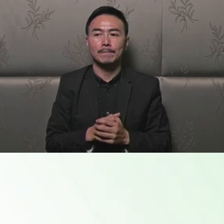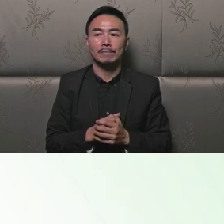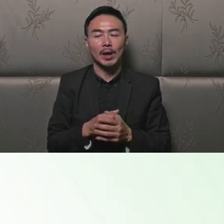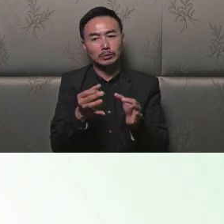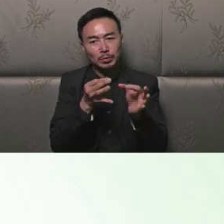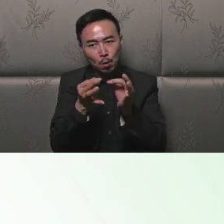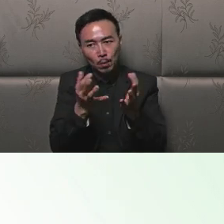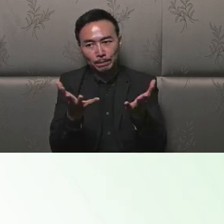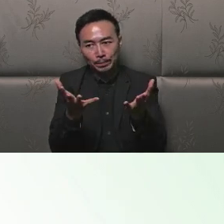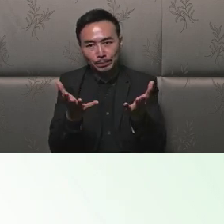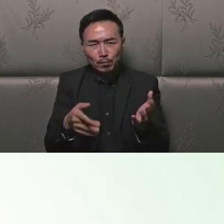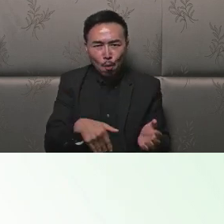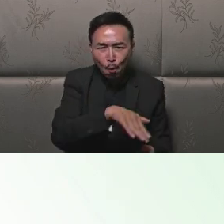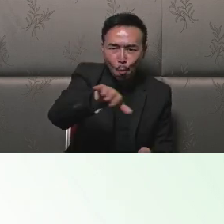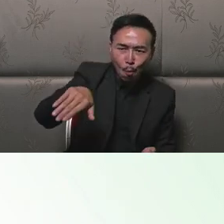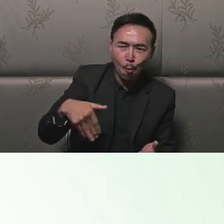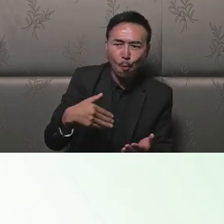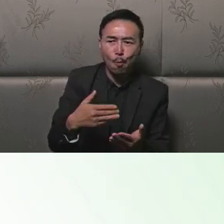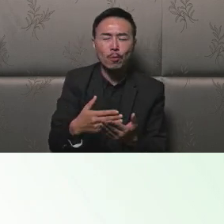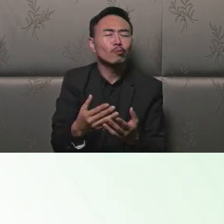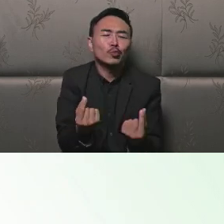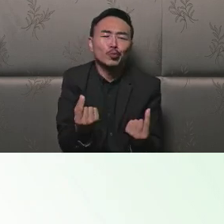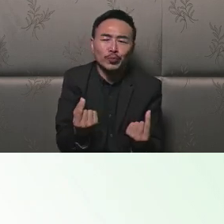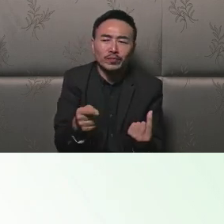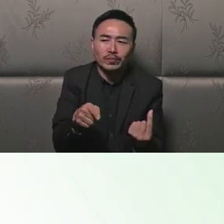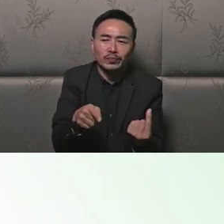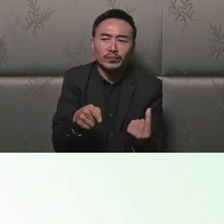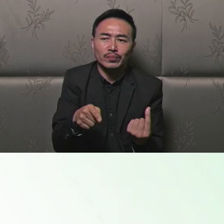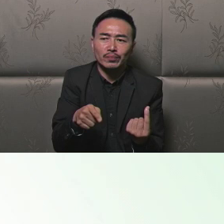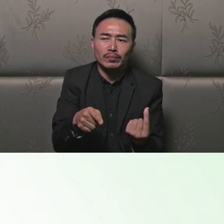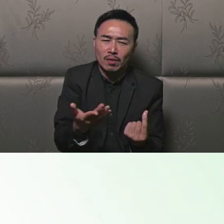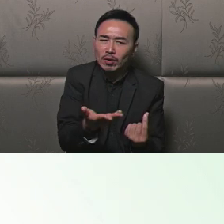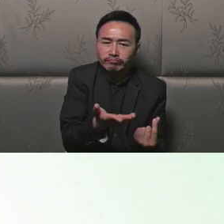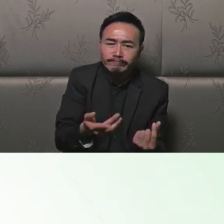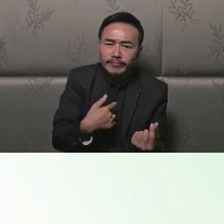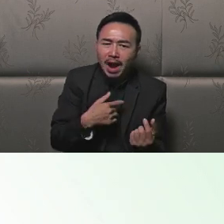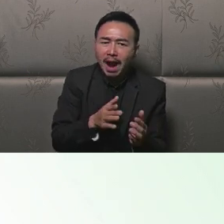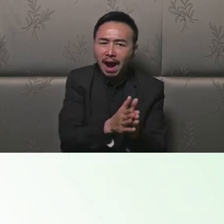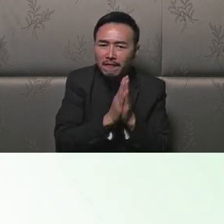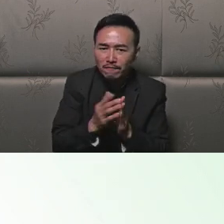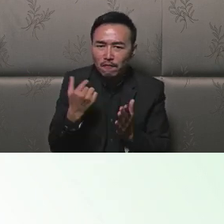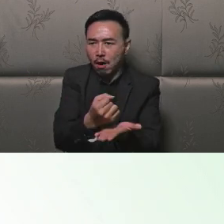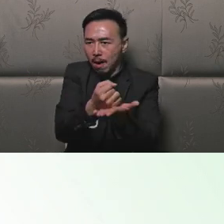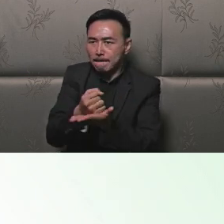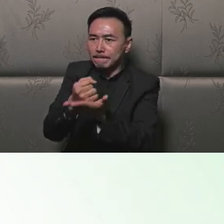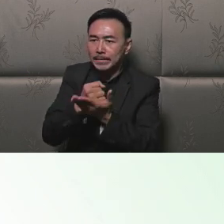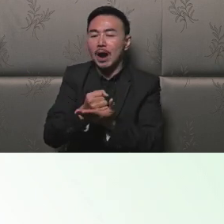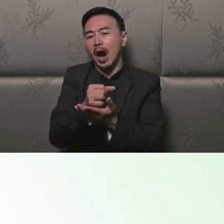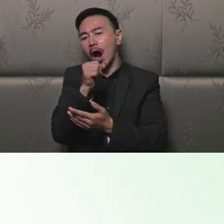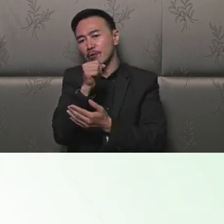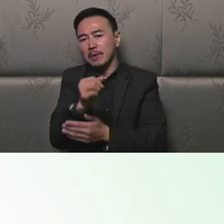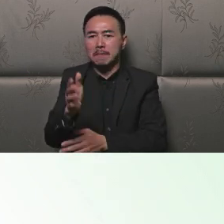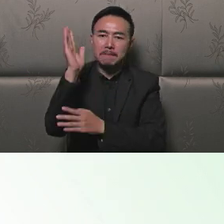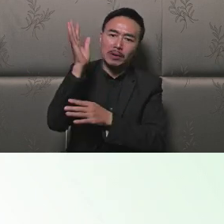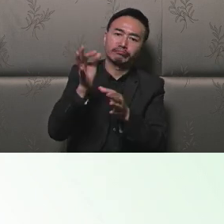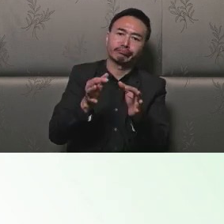of the points that have come up throughout, that we need to increase access. And we also, which is very much tied, we need